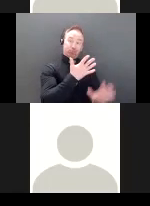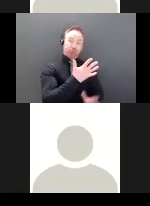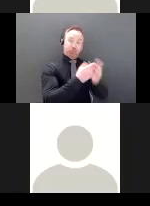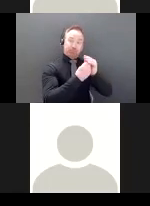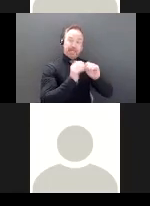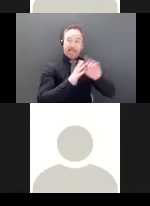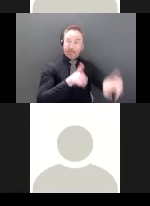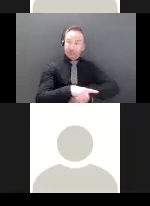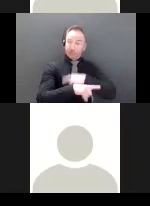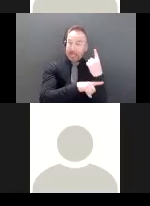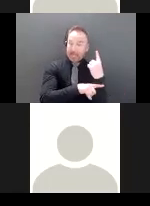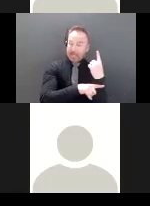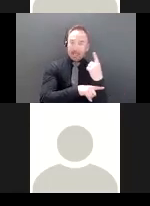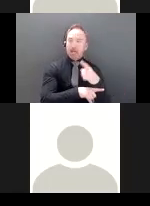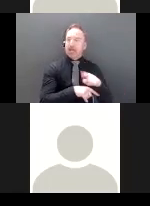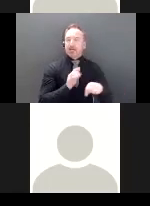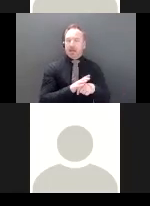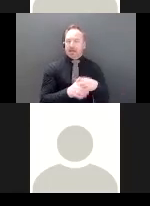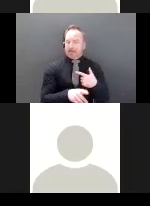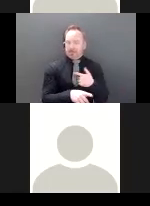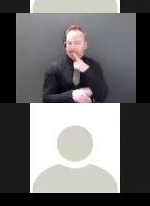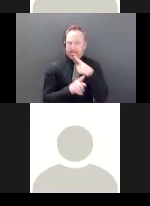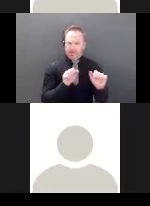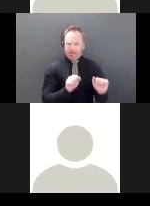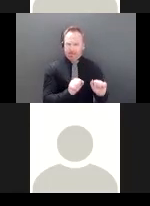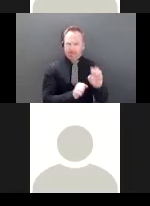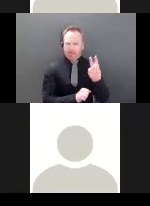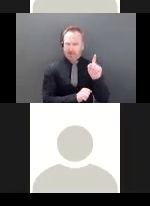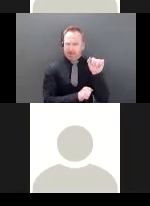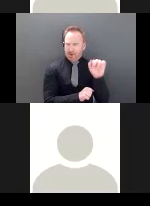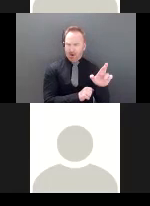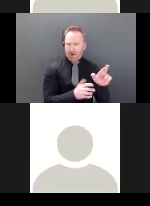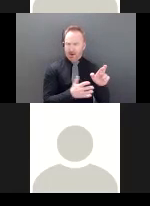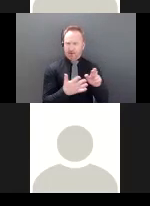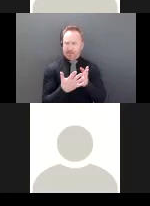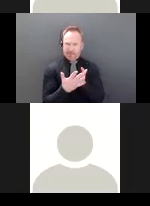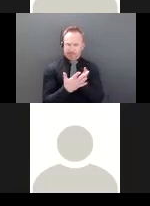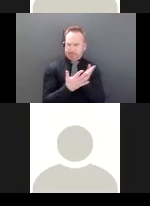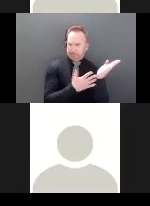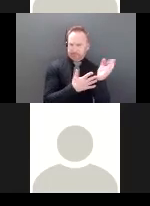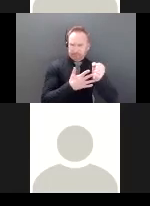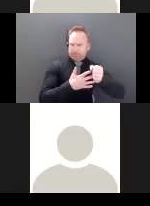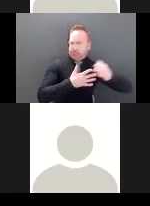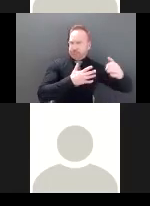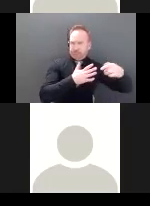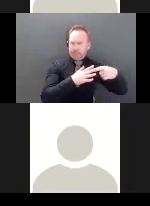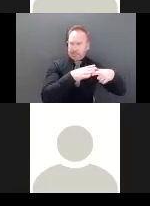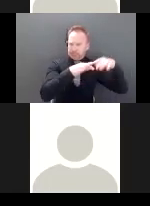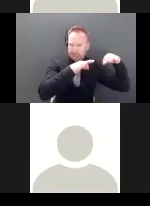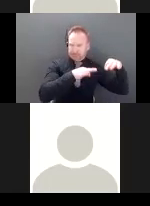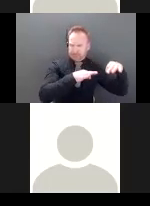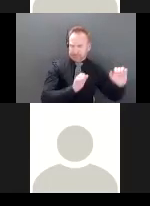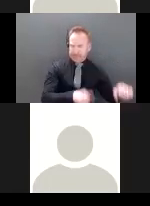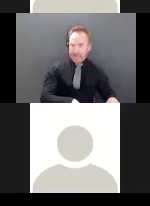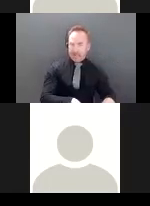do a whole webinar just on that piece, but we'll give you all of the links so that you have those and they're in the presentation,